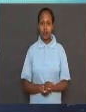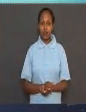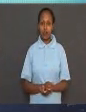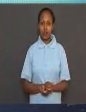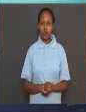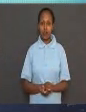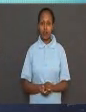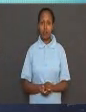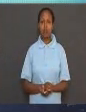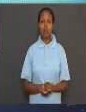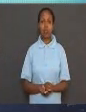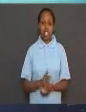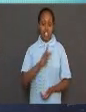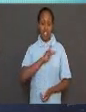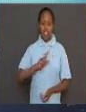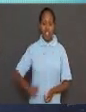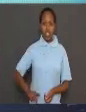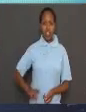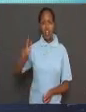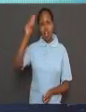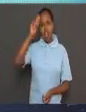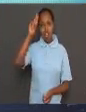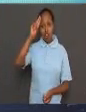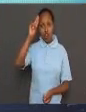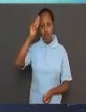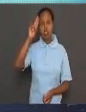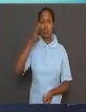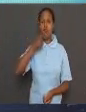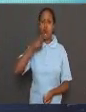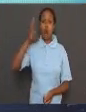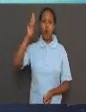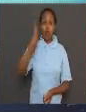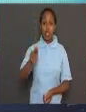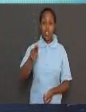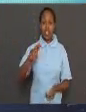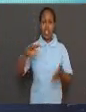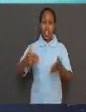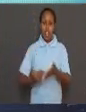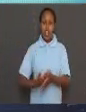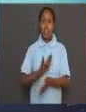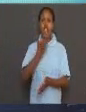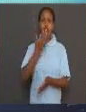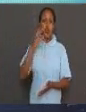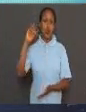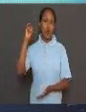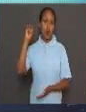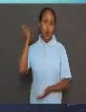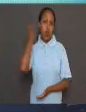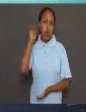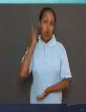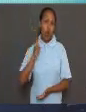King Hiero had ordered a new gold